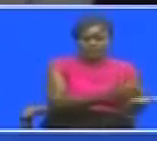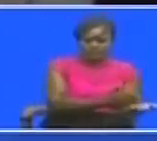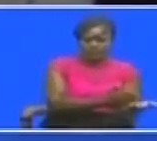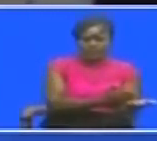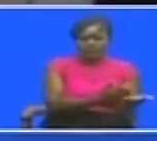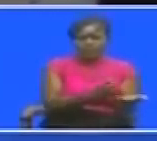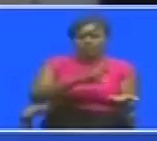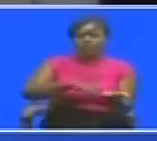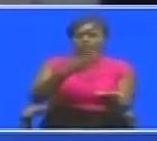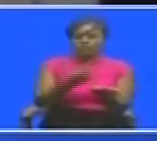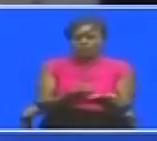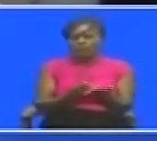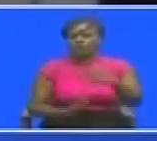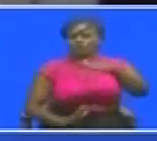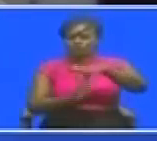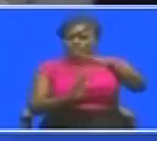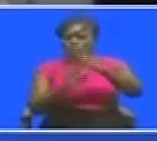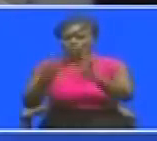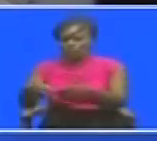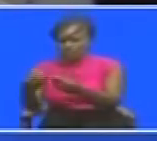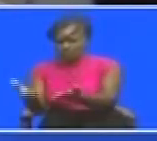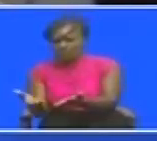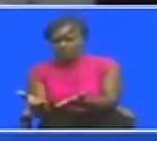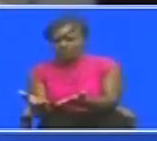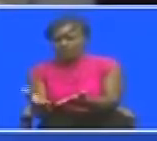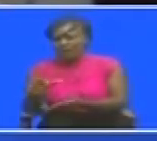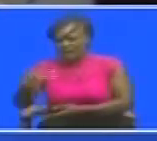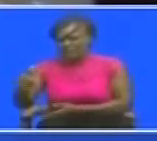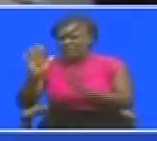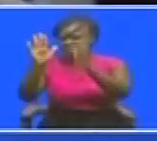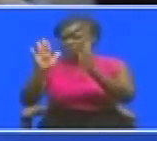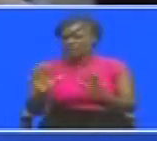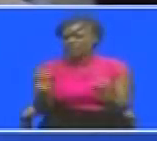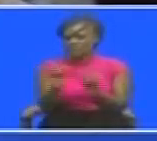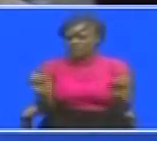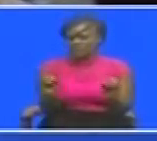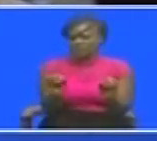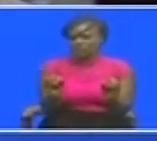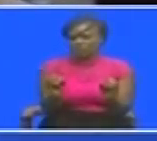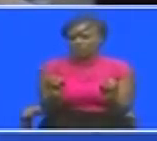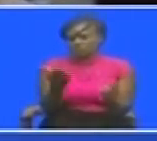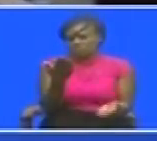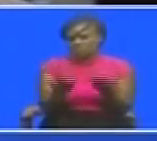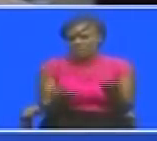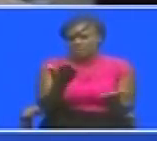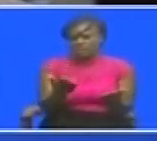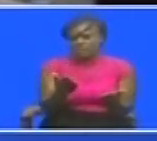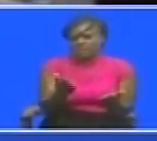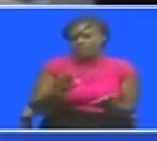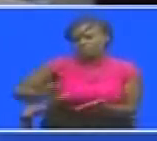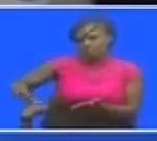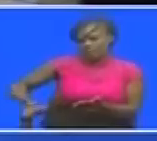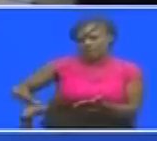all the resources to those priority sectors and those that are not of immediate urgency, although they may be positive for the economy,